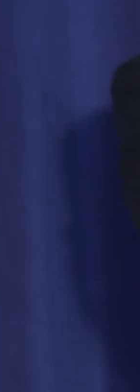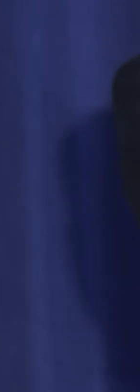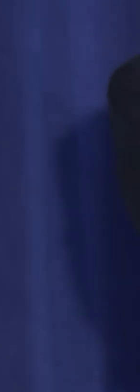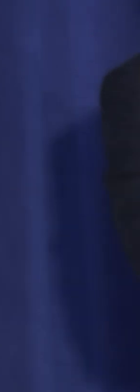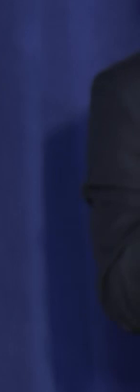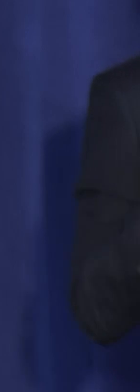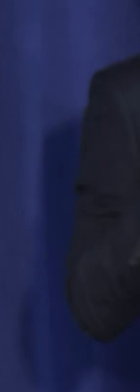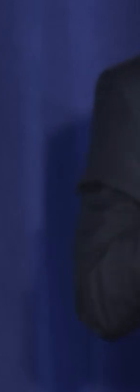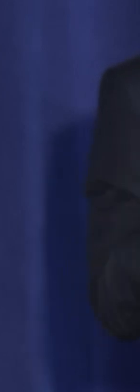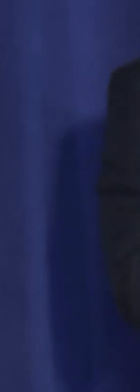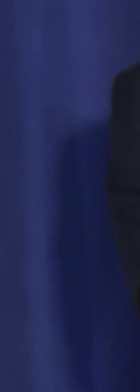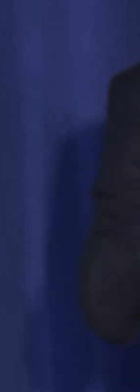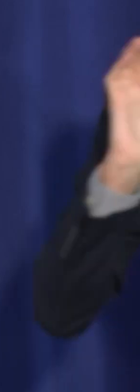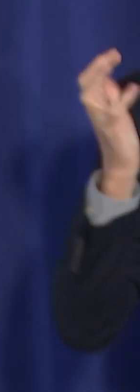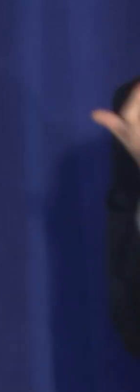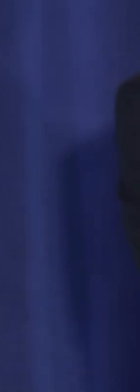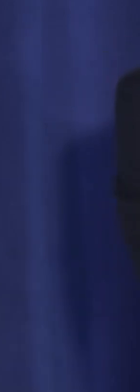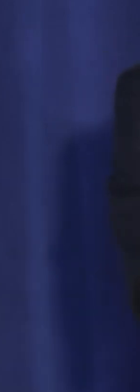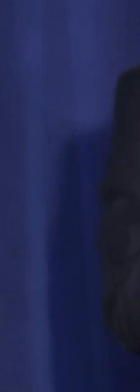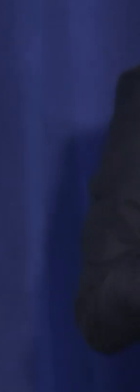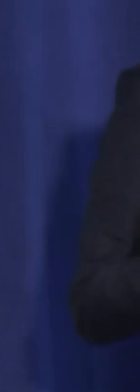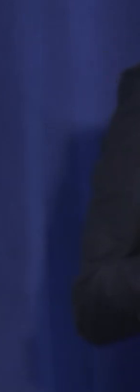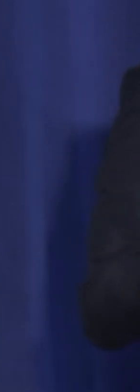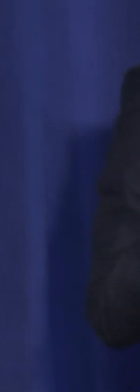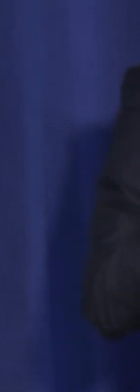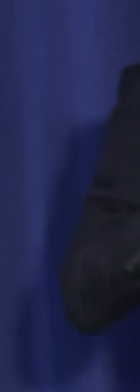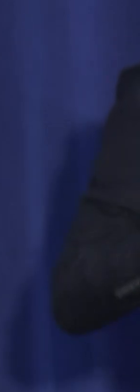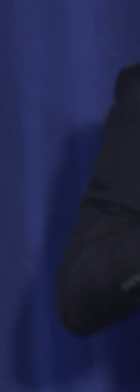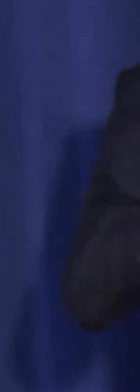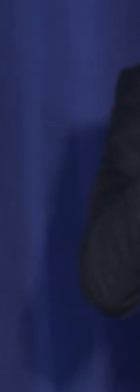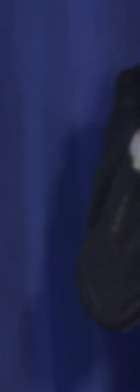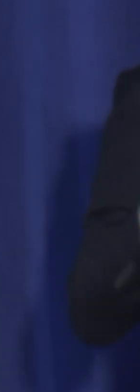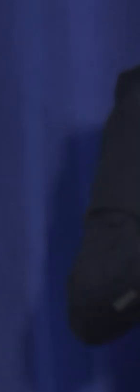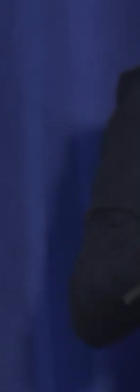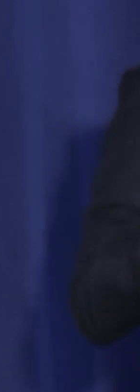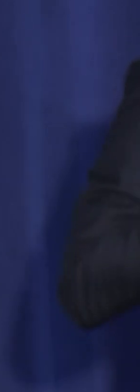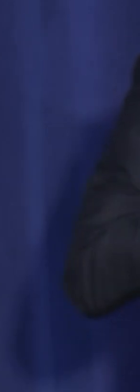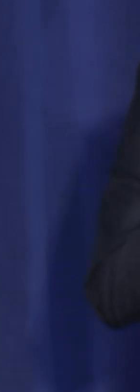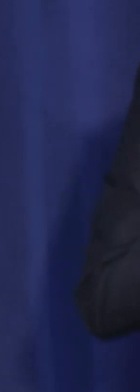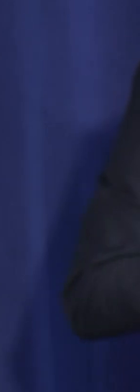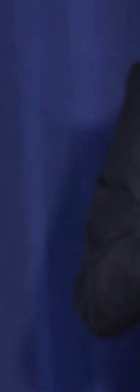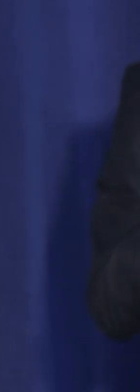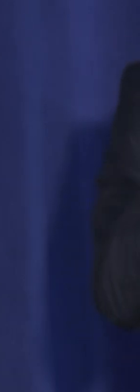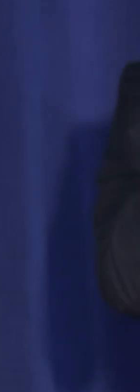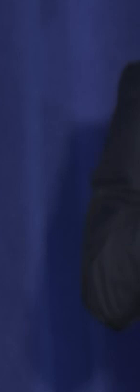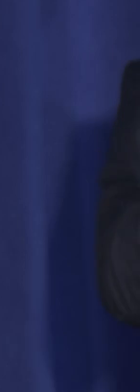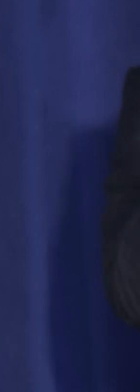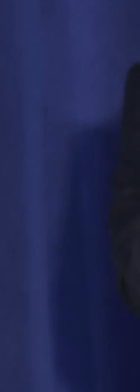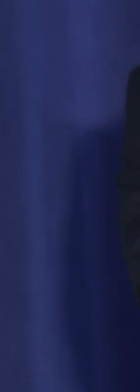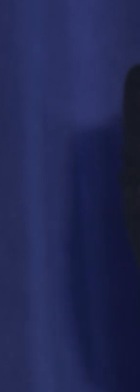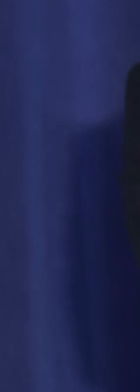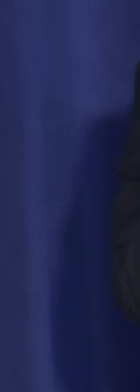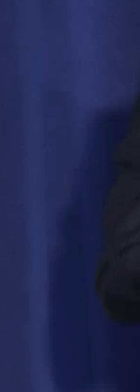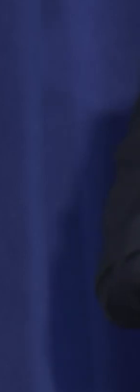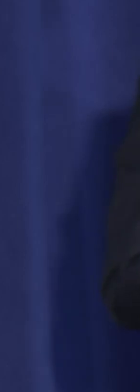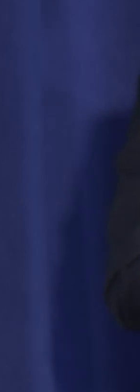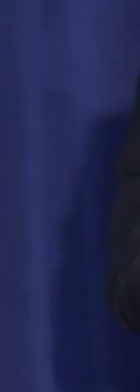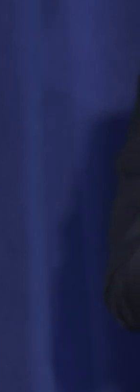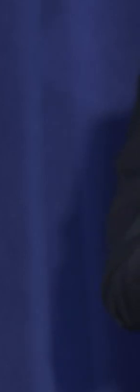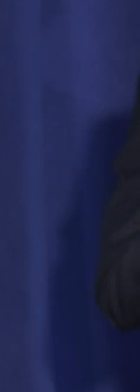have been a system that have often made people, and I think especially people of color in the U.S., not trust the system.